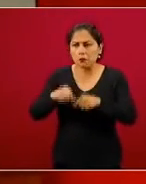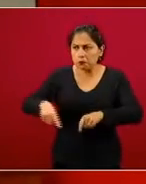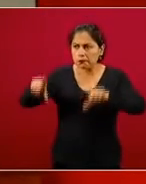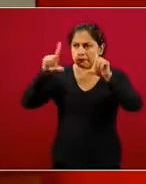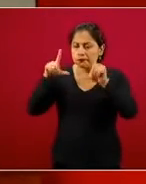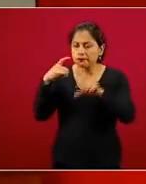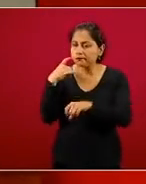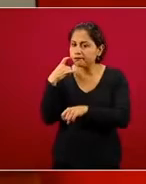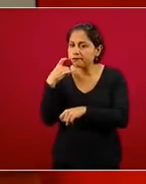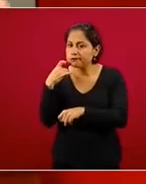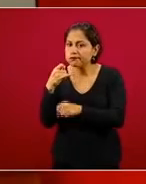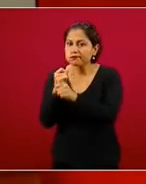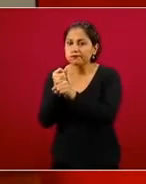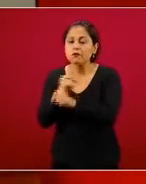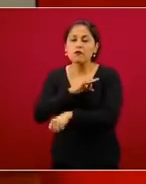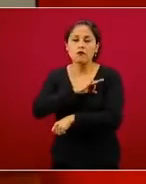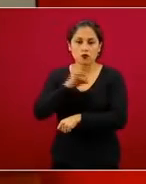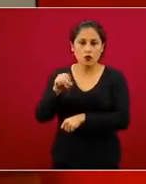official social media